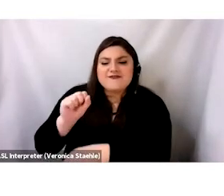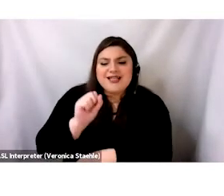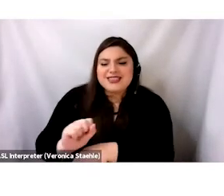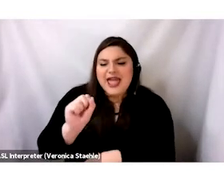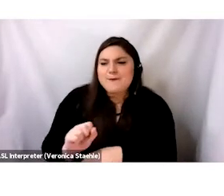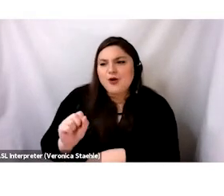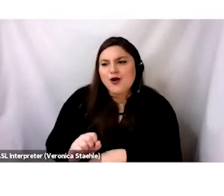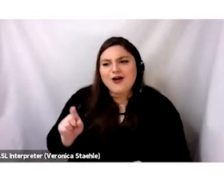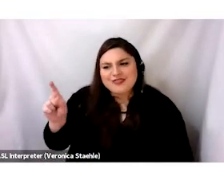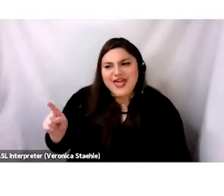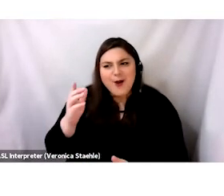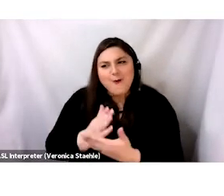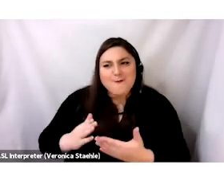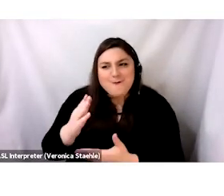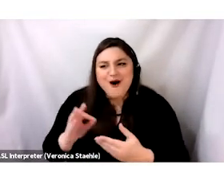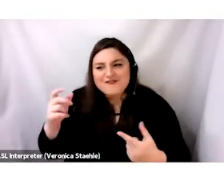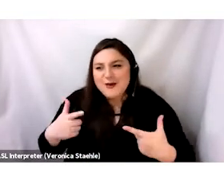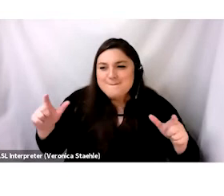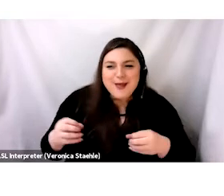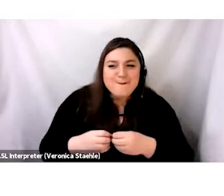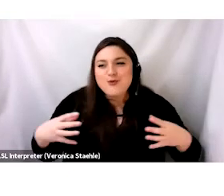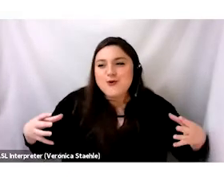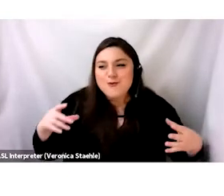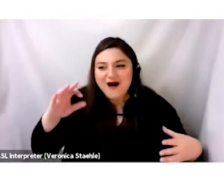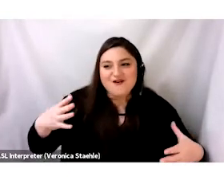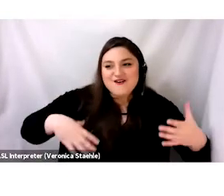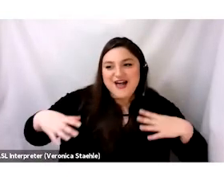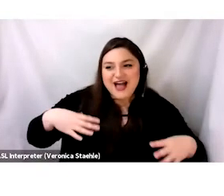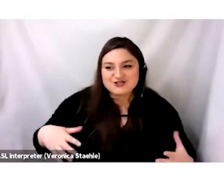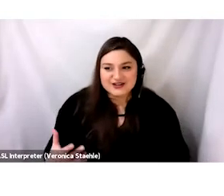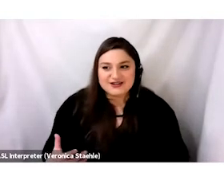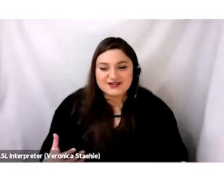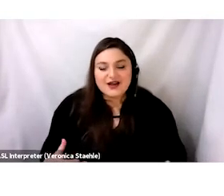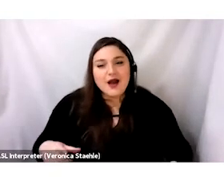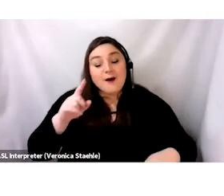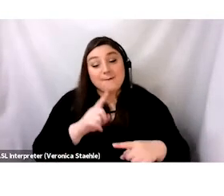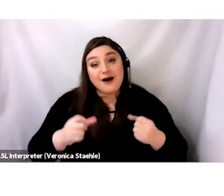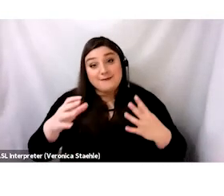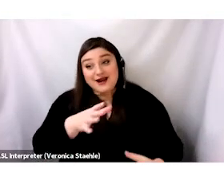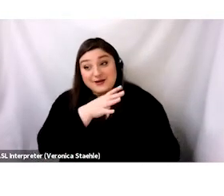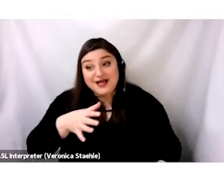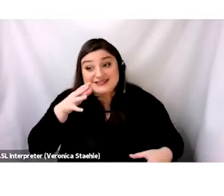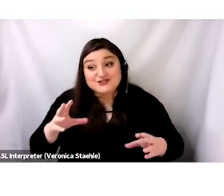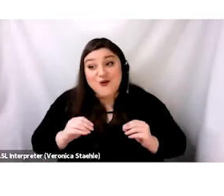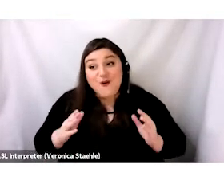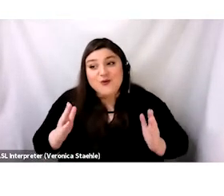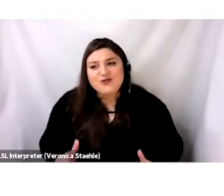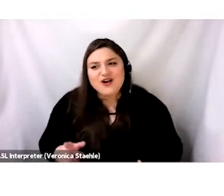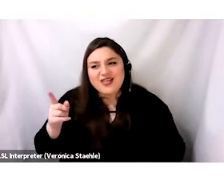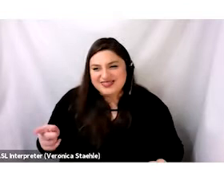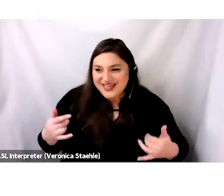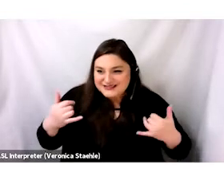business booms. That is the creation and rise of the fashion industry. While plantation owners in the South continued to